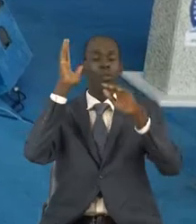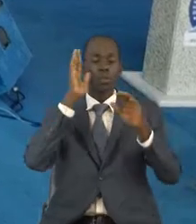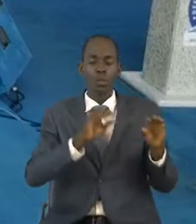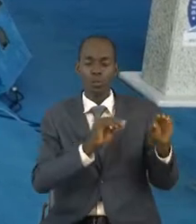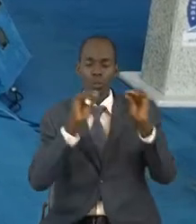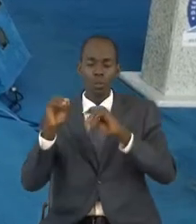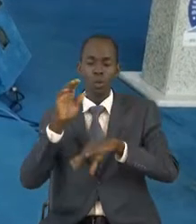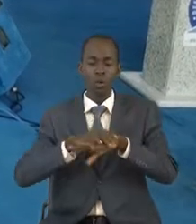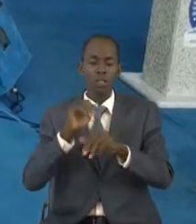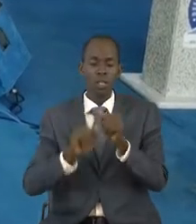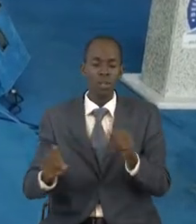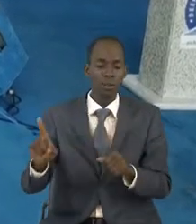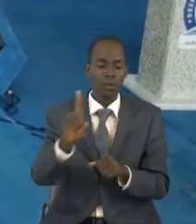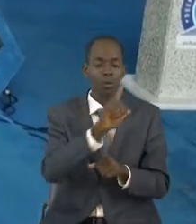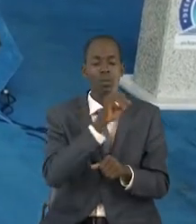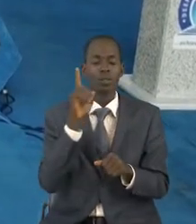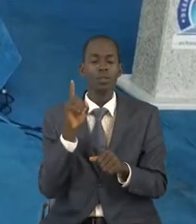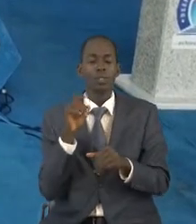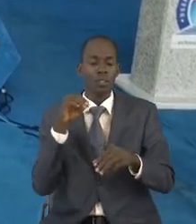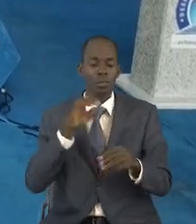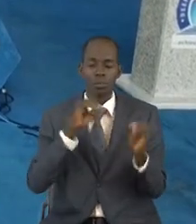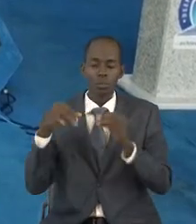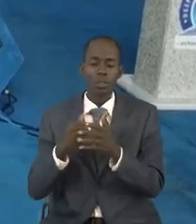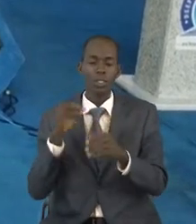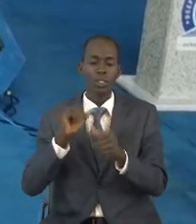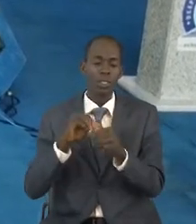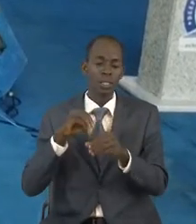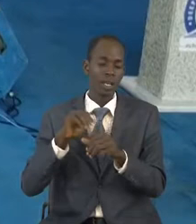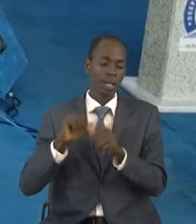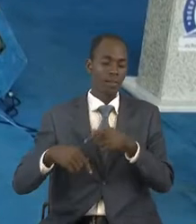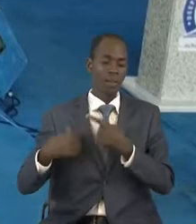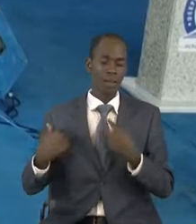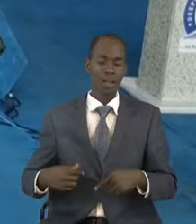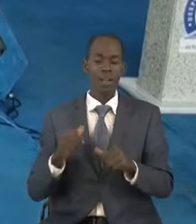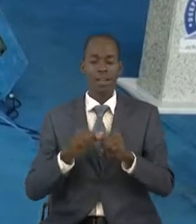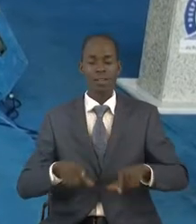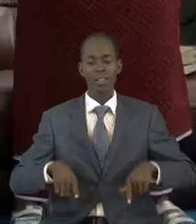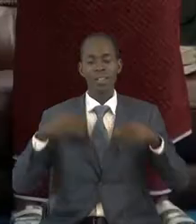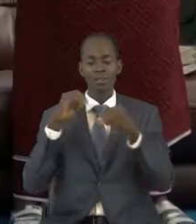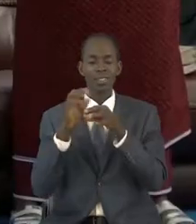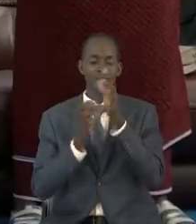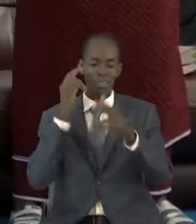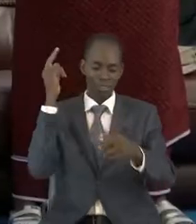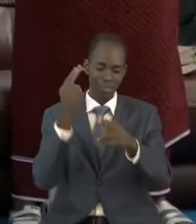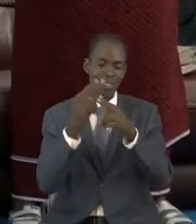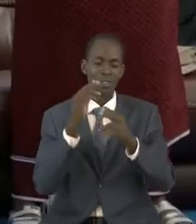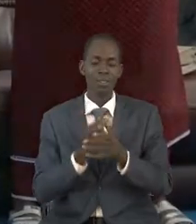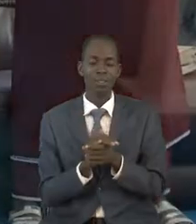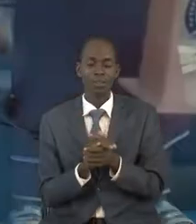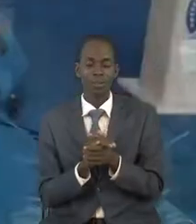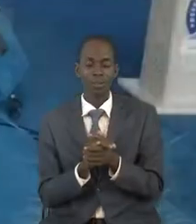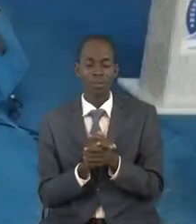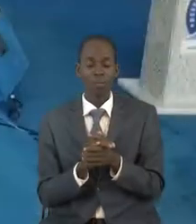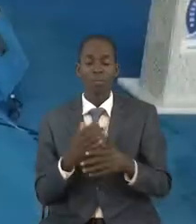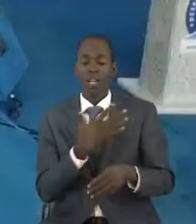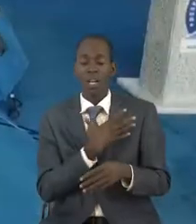everyone, inscribe it in every heart, every life, in Jesus' name. And we pray,